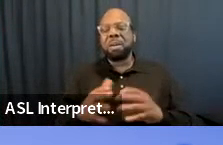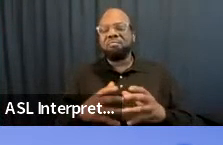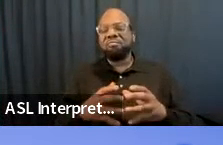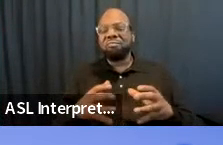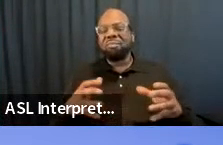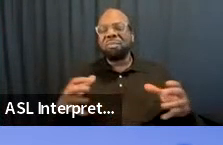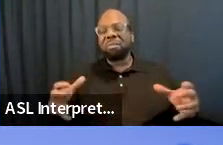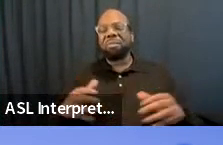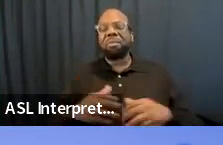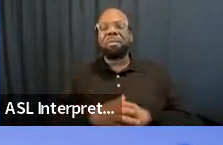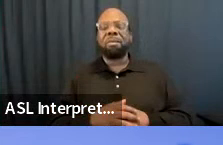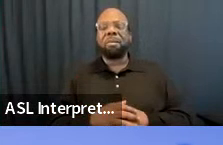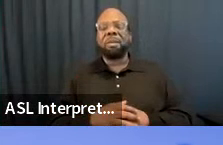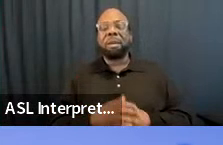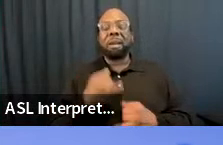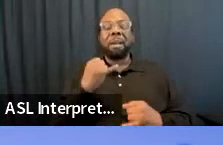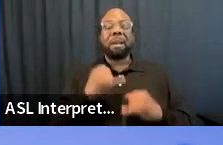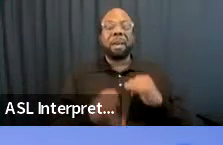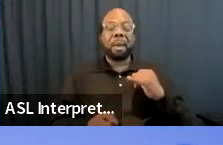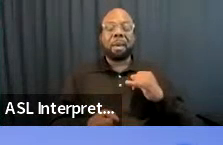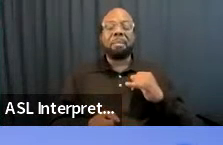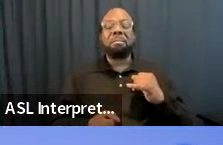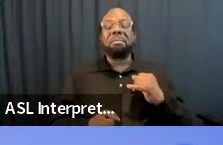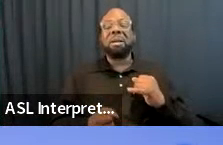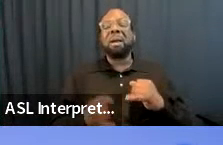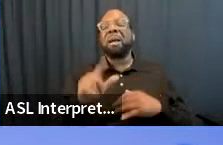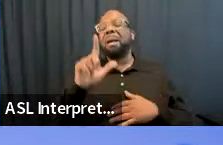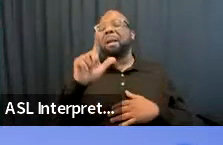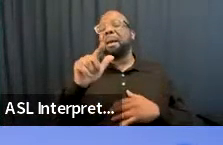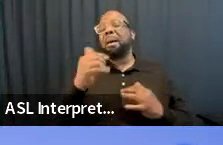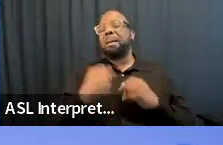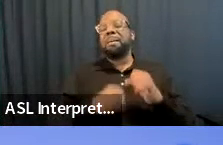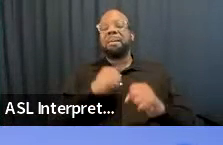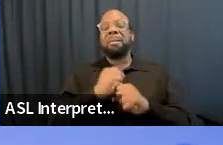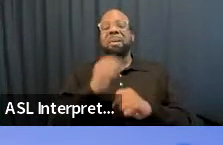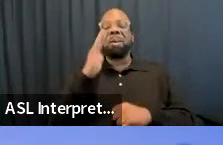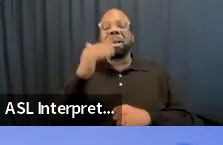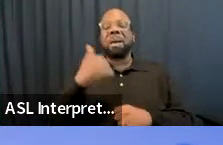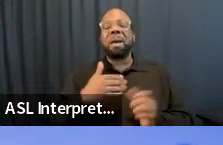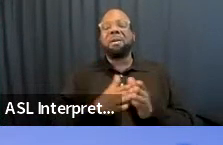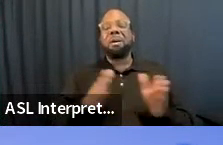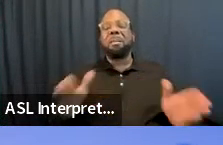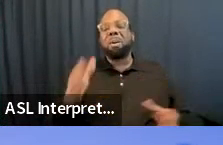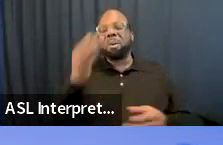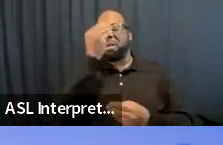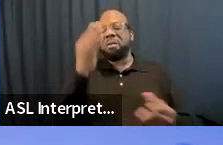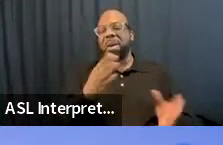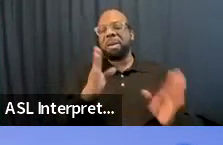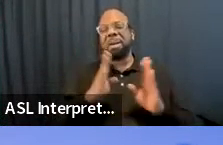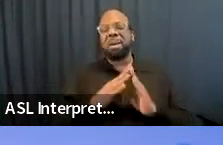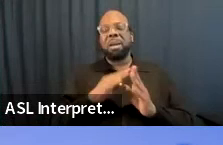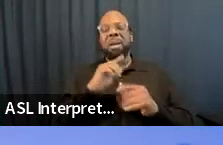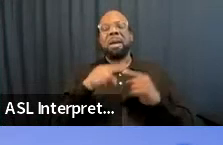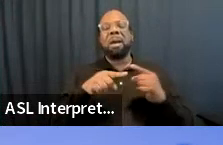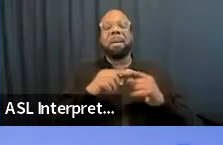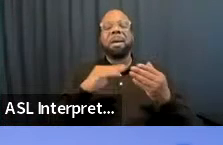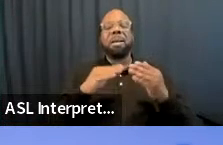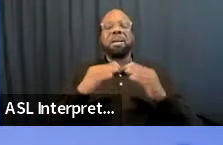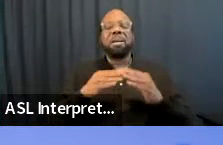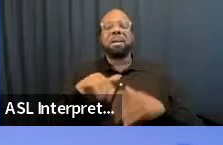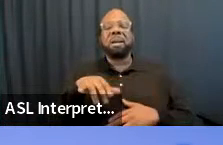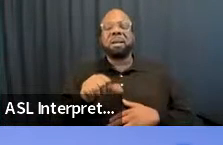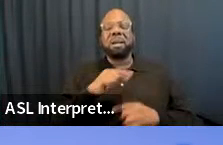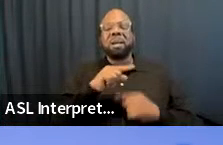expand. And last but not least, later this year, we'll host a public info session like this one about the City of Yes initiative